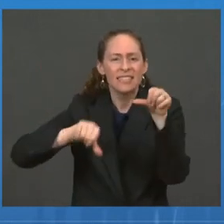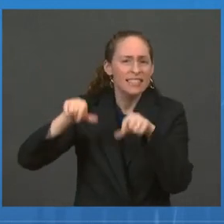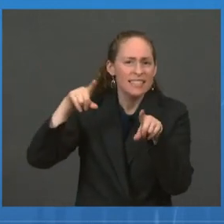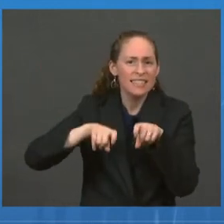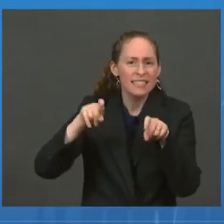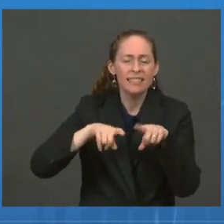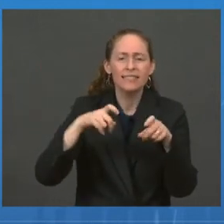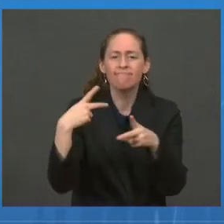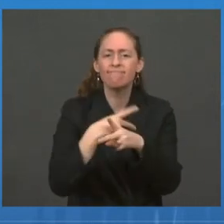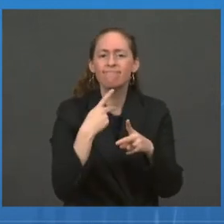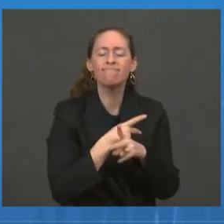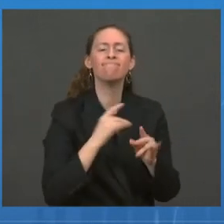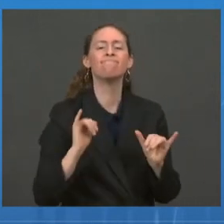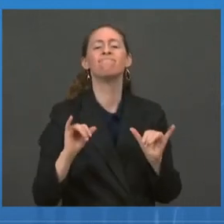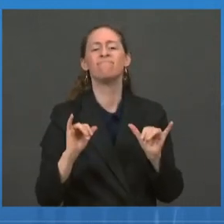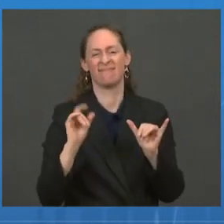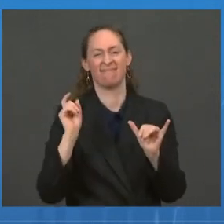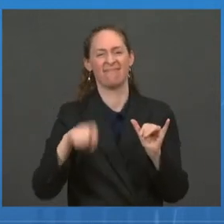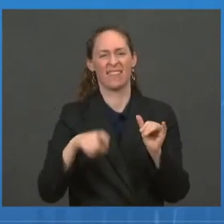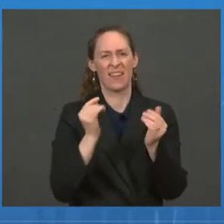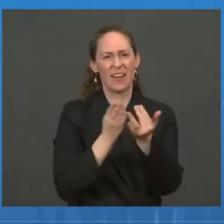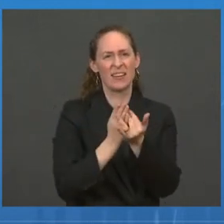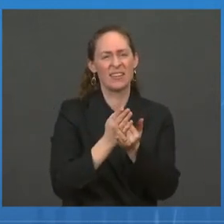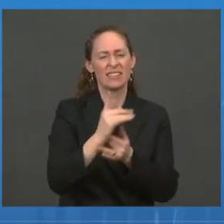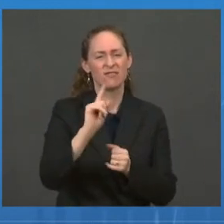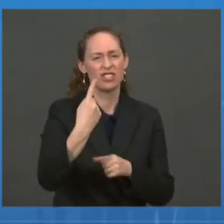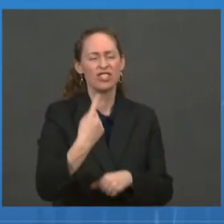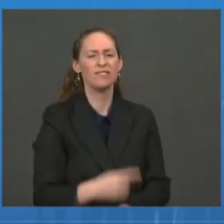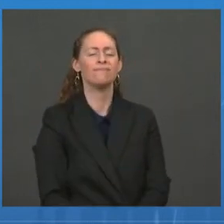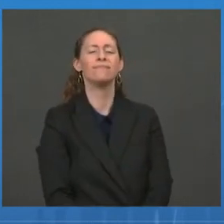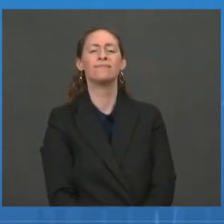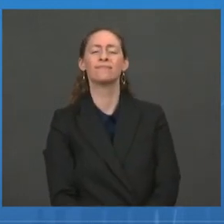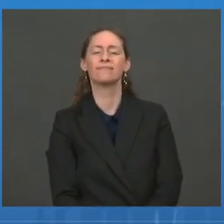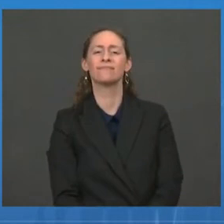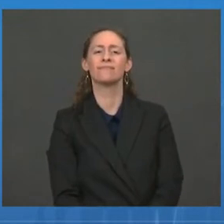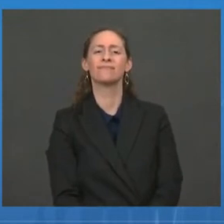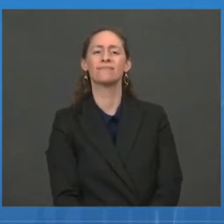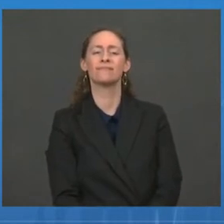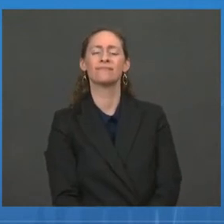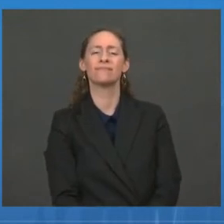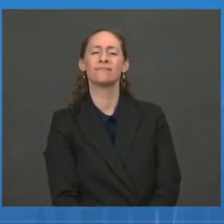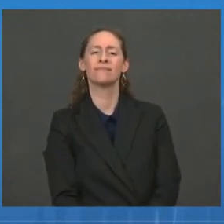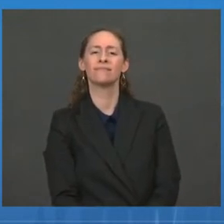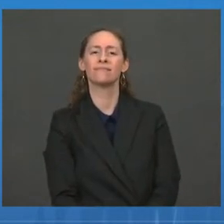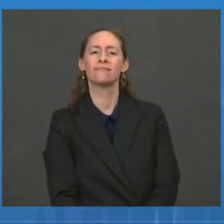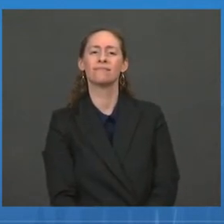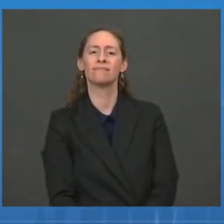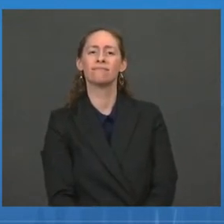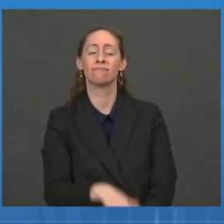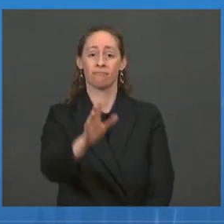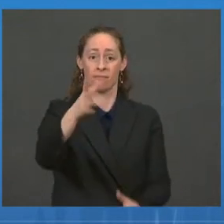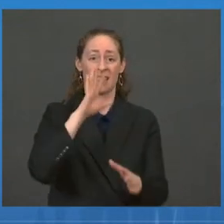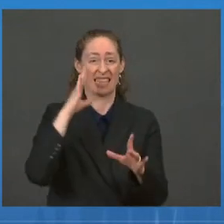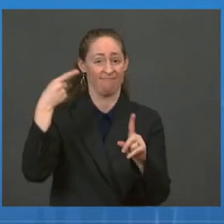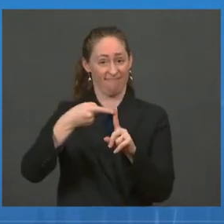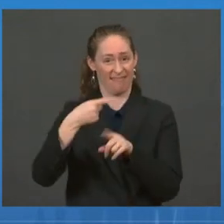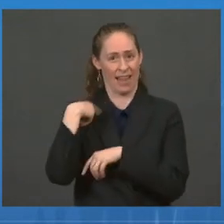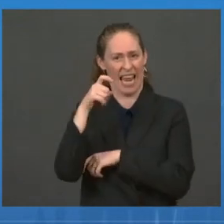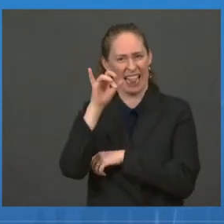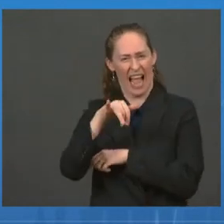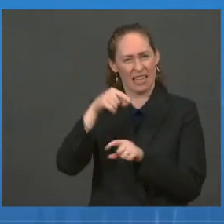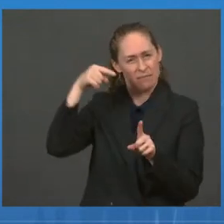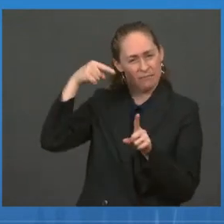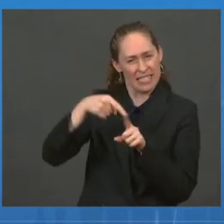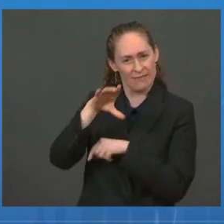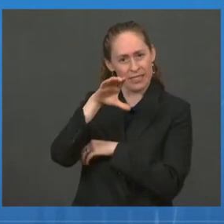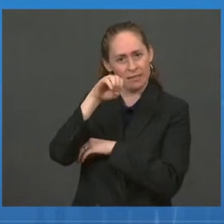disease and how well current vaccines treatments work remains speculative regardless of what we're hearing in the press